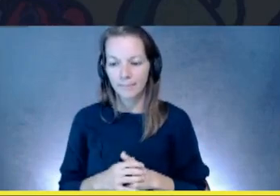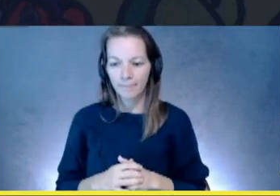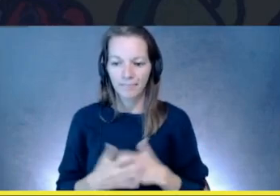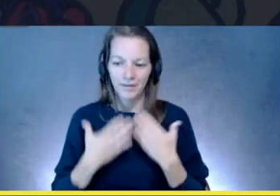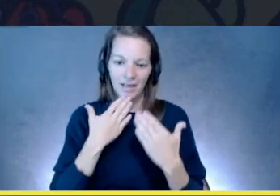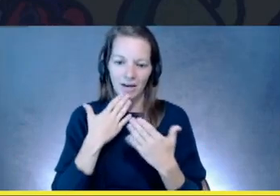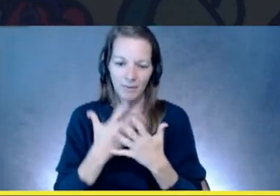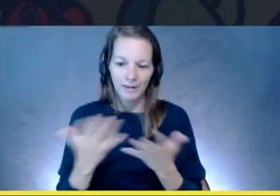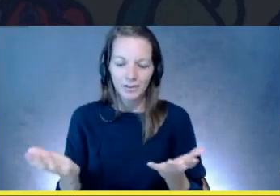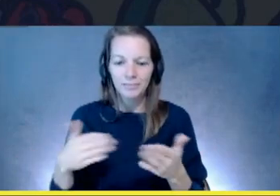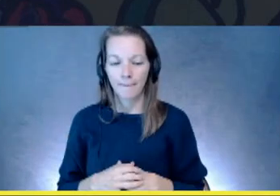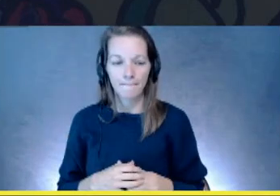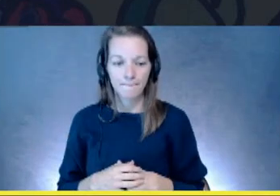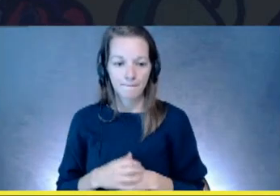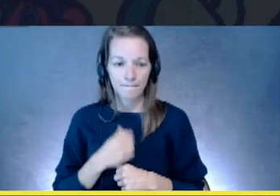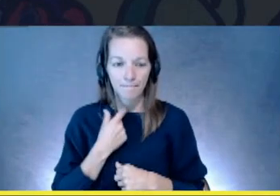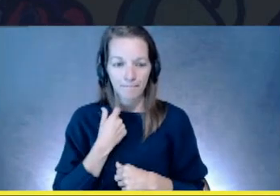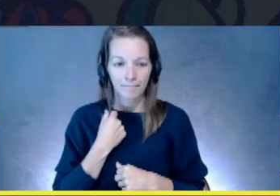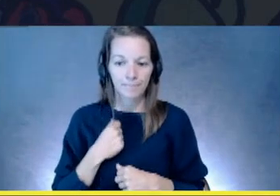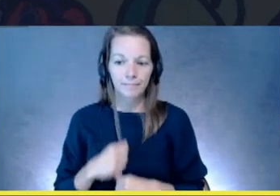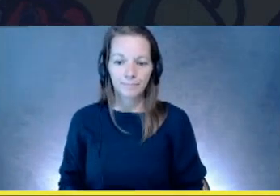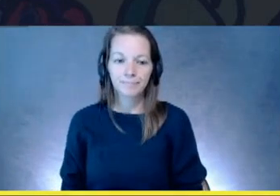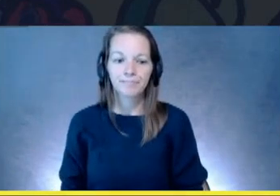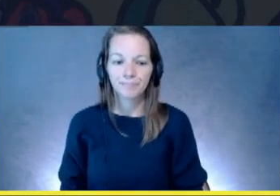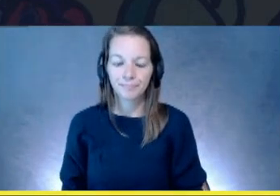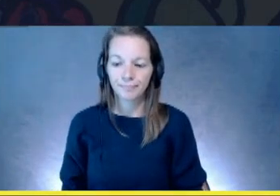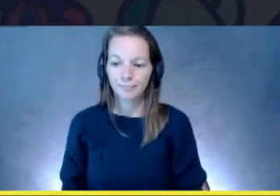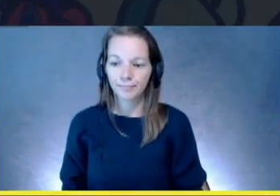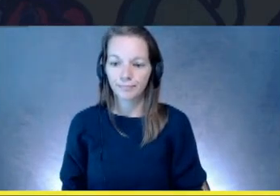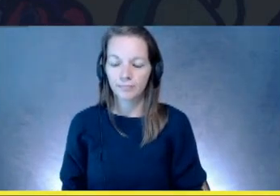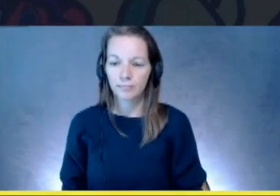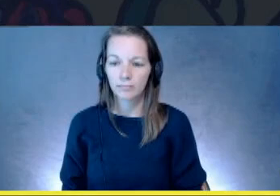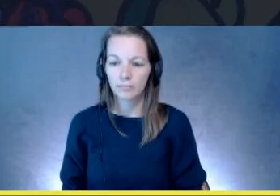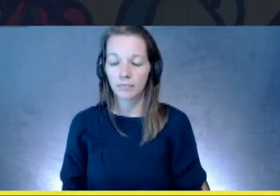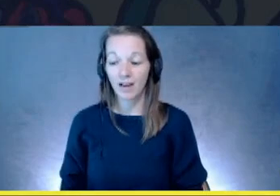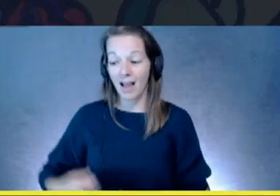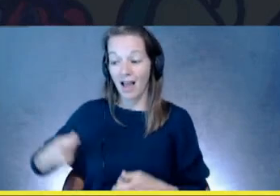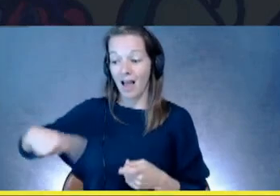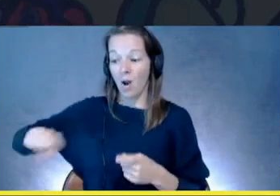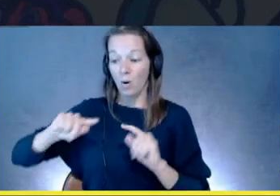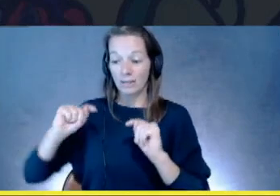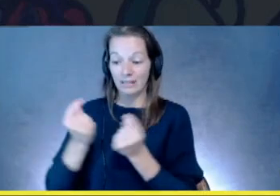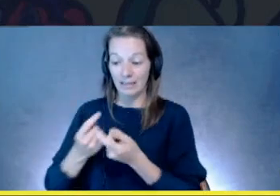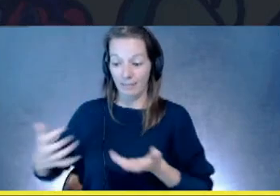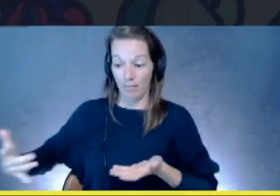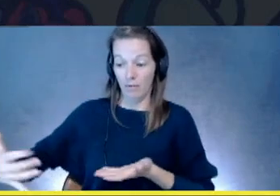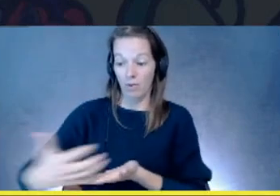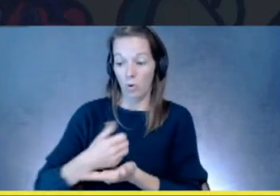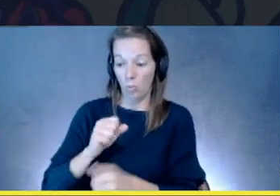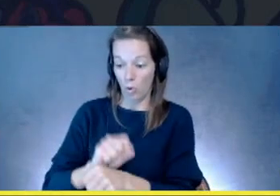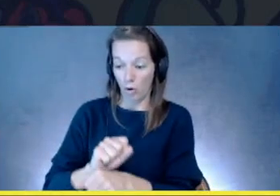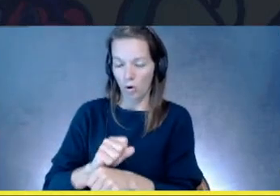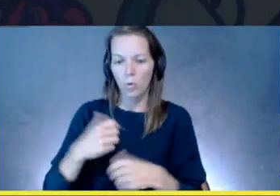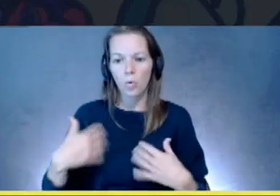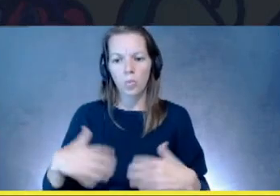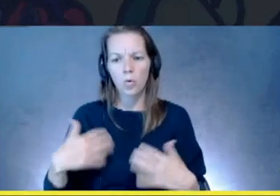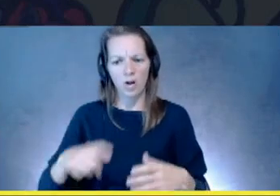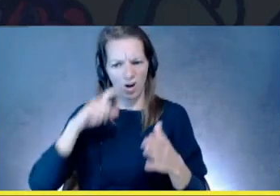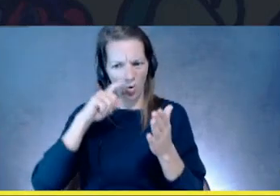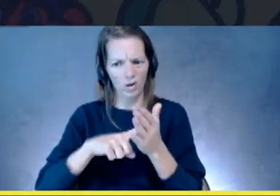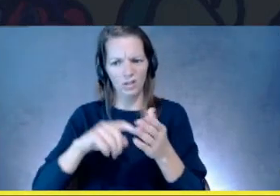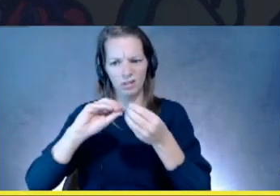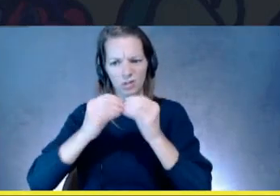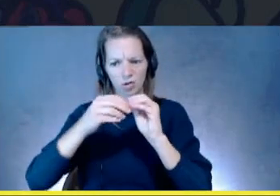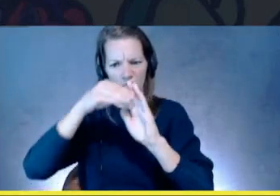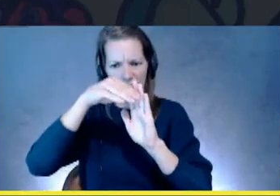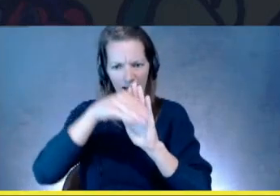much. Next slide. All right. In our collective work, our teams noticed an alarming downward trend in the disclosure of